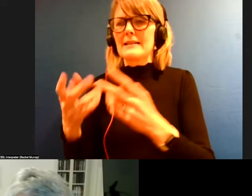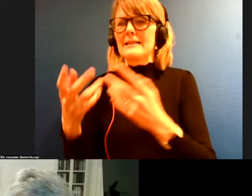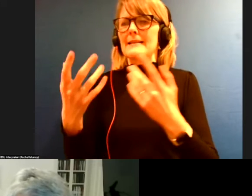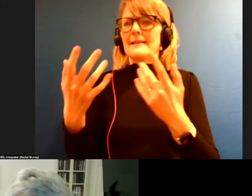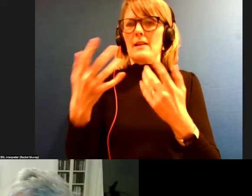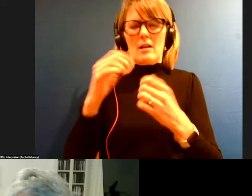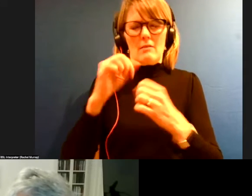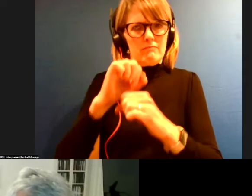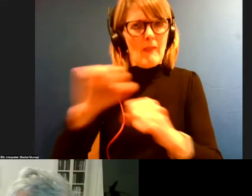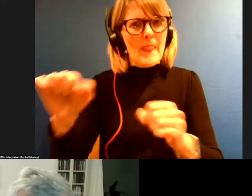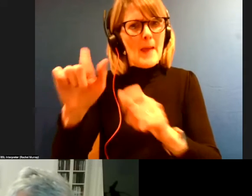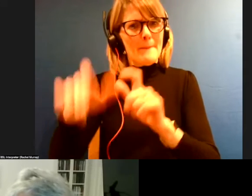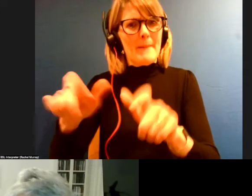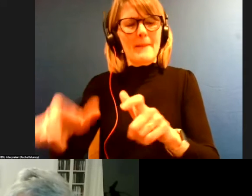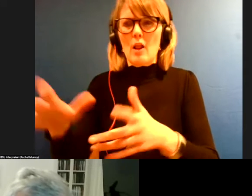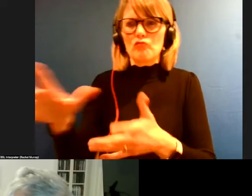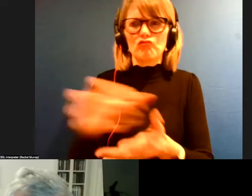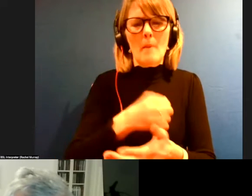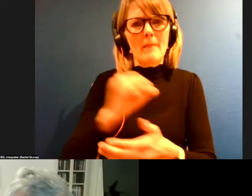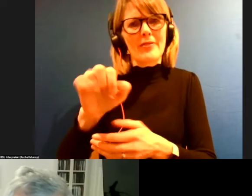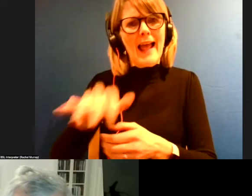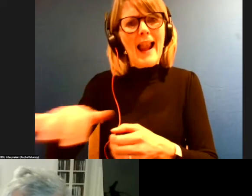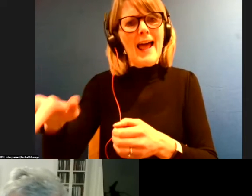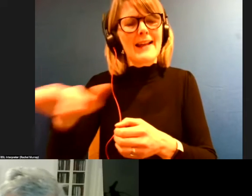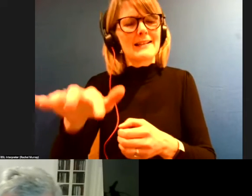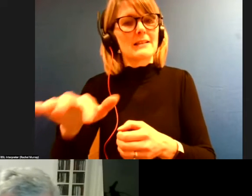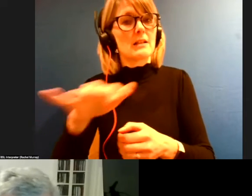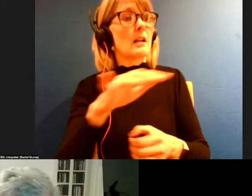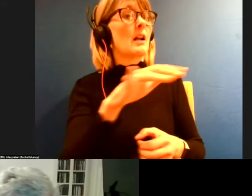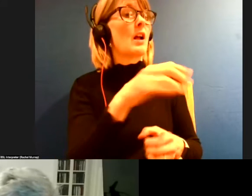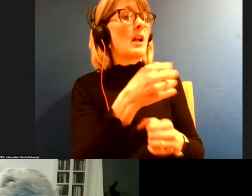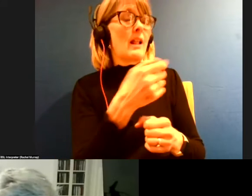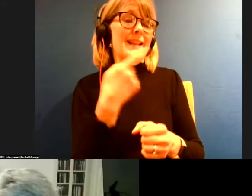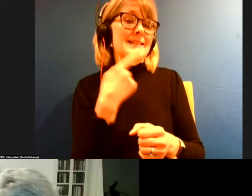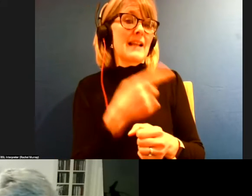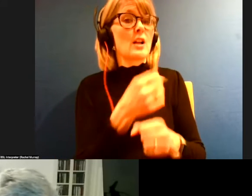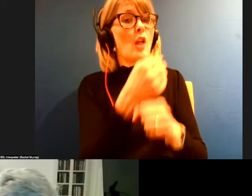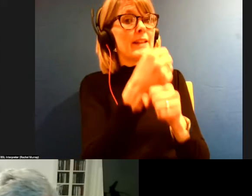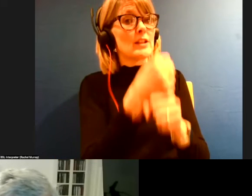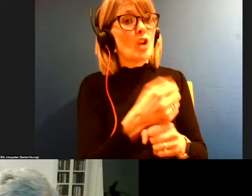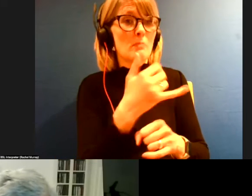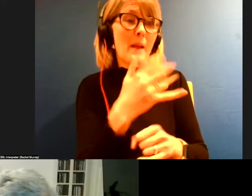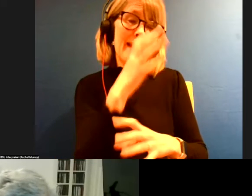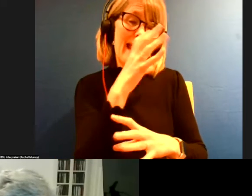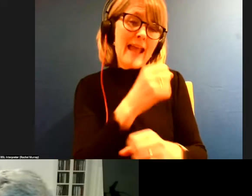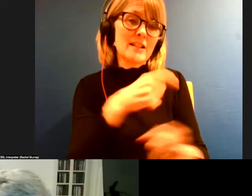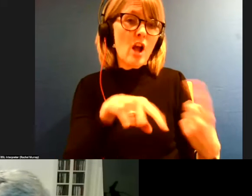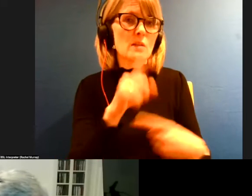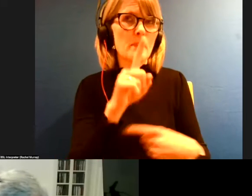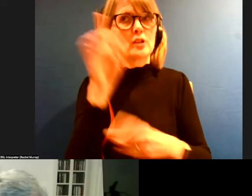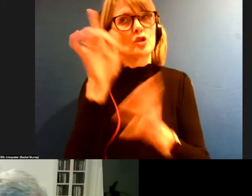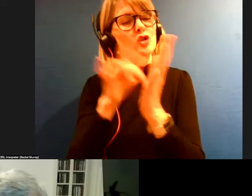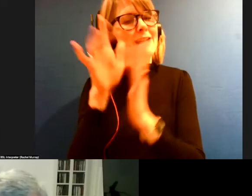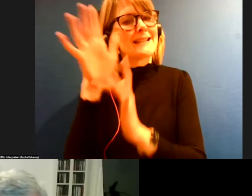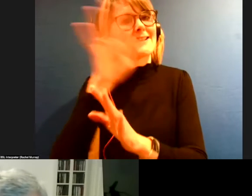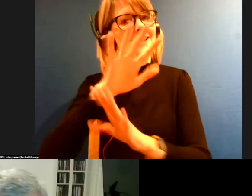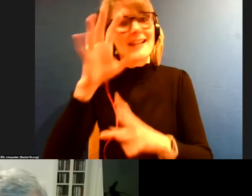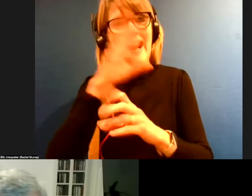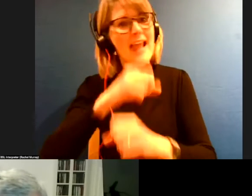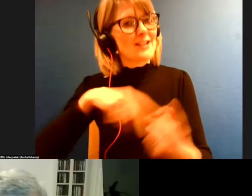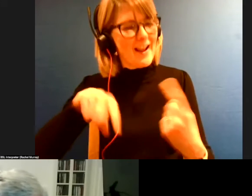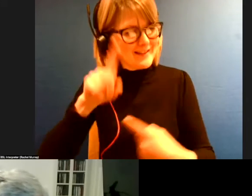land, they replied, the church may hate us, but Jesus does not. And being Jesus people,